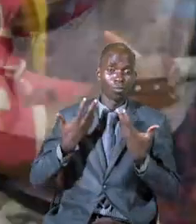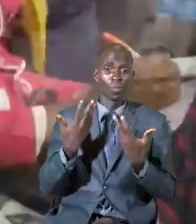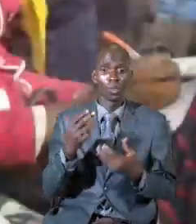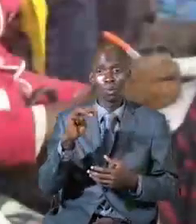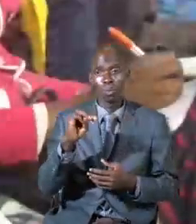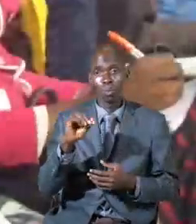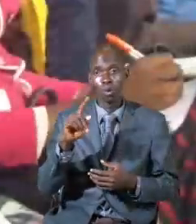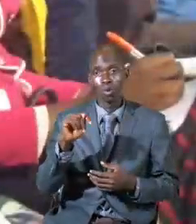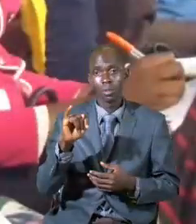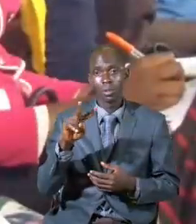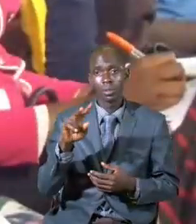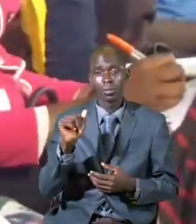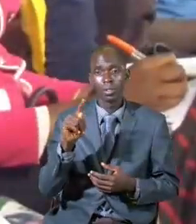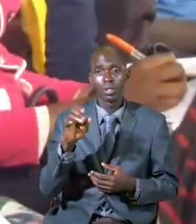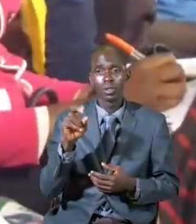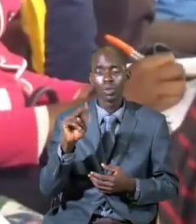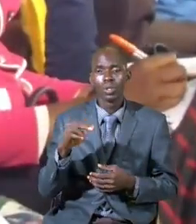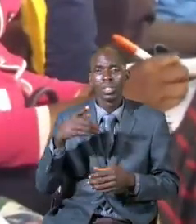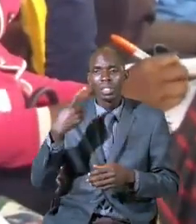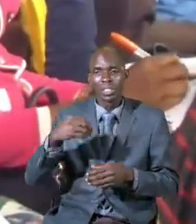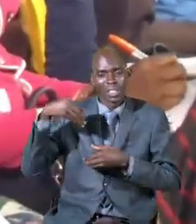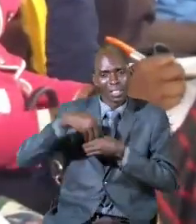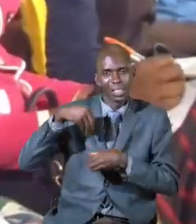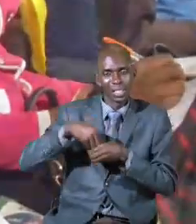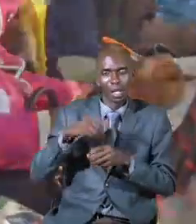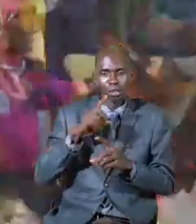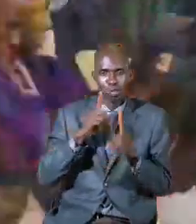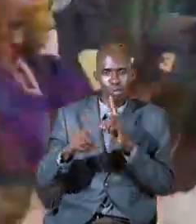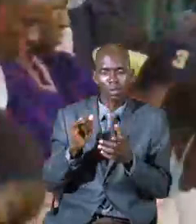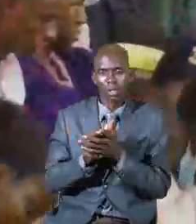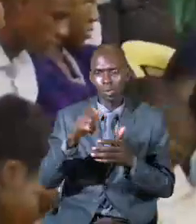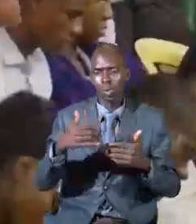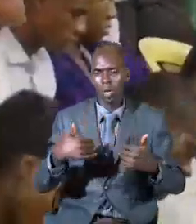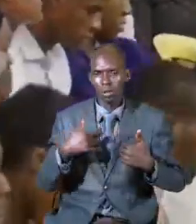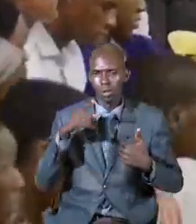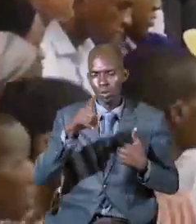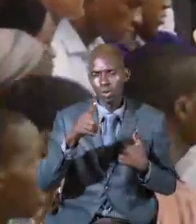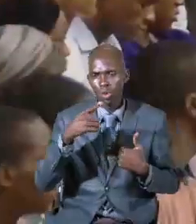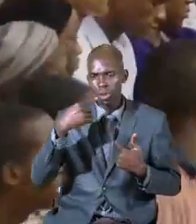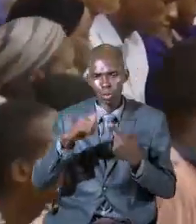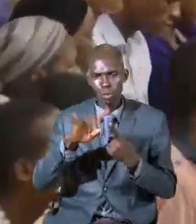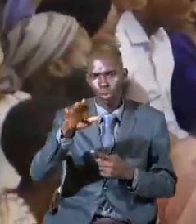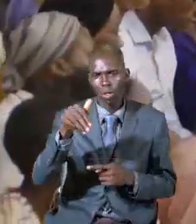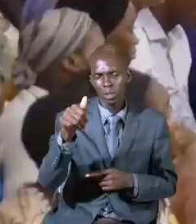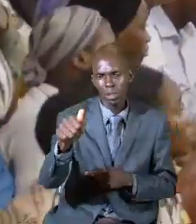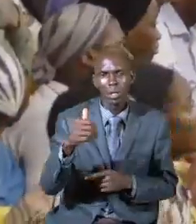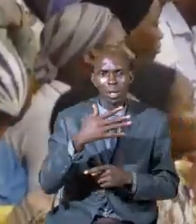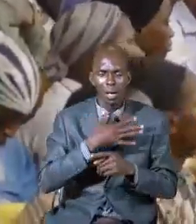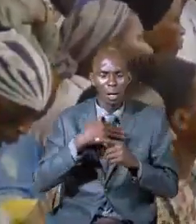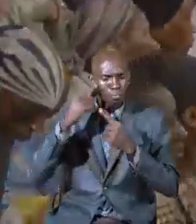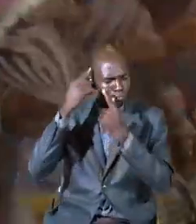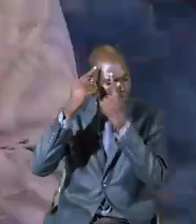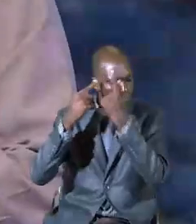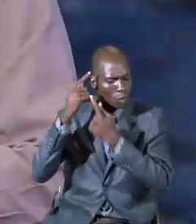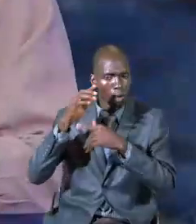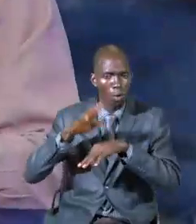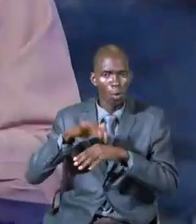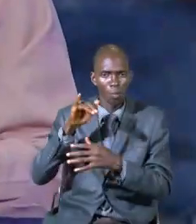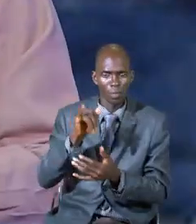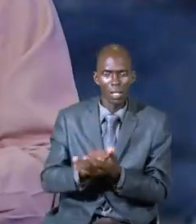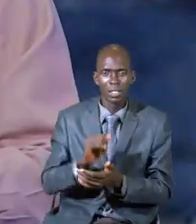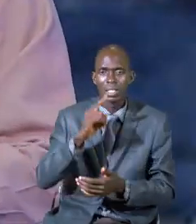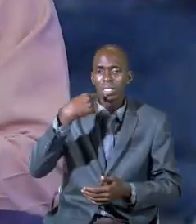that you have. You speaking to yourself and meditating on that, saying, I am